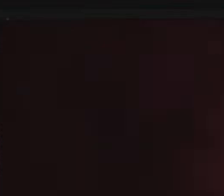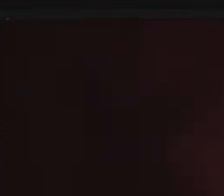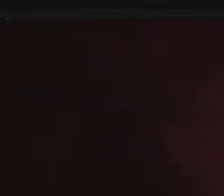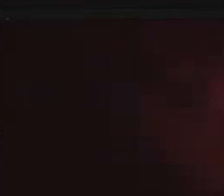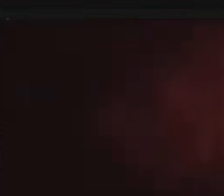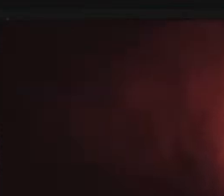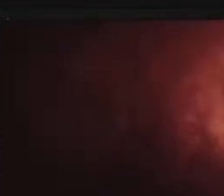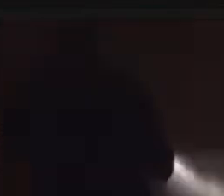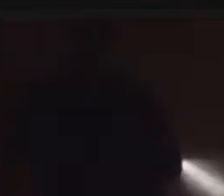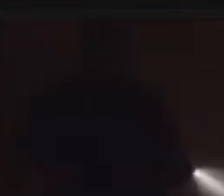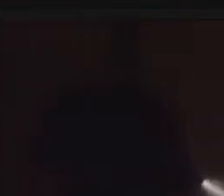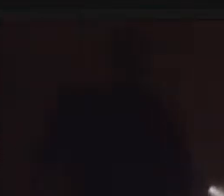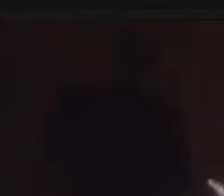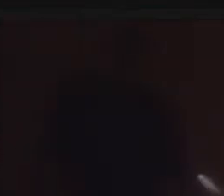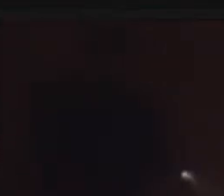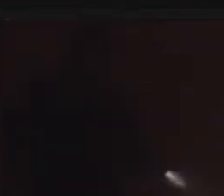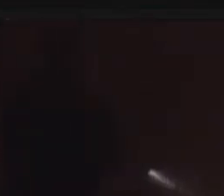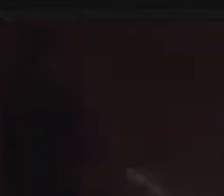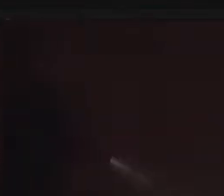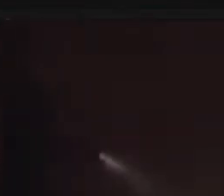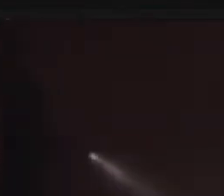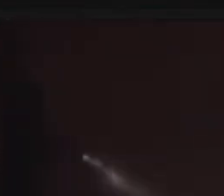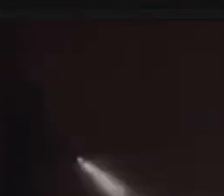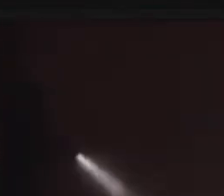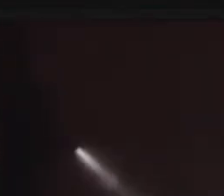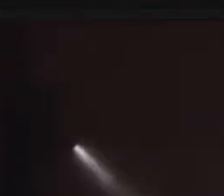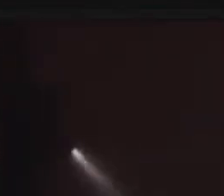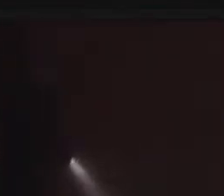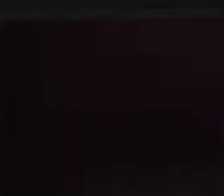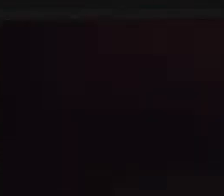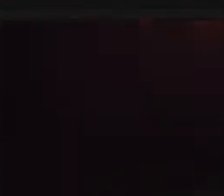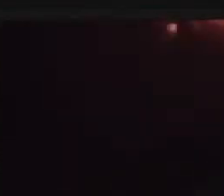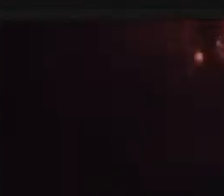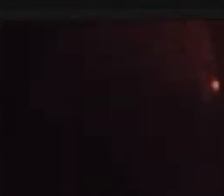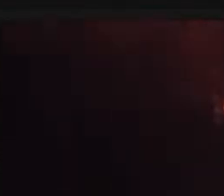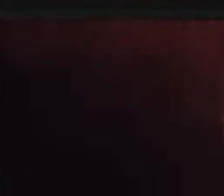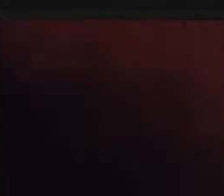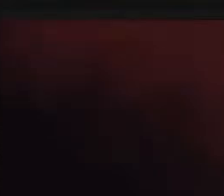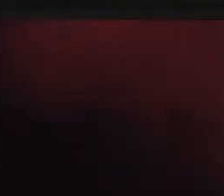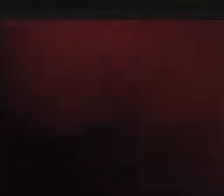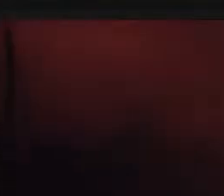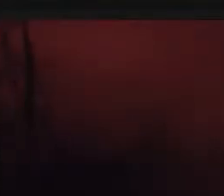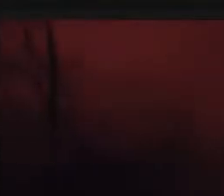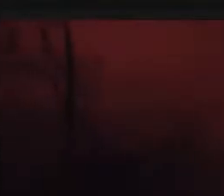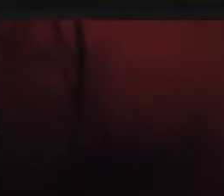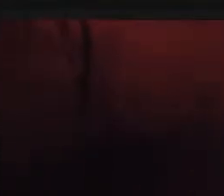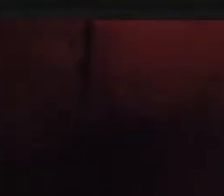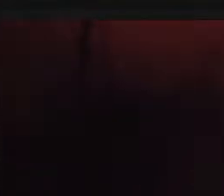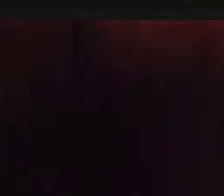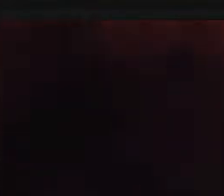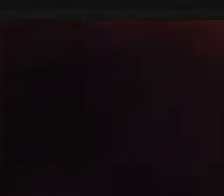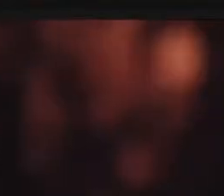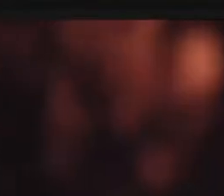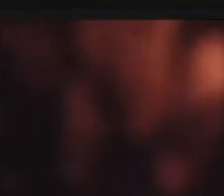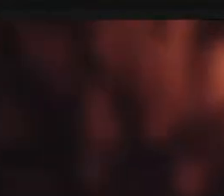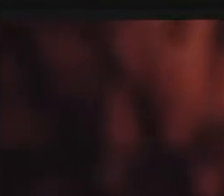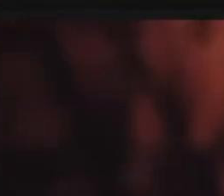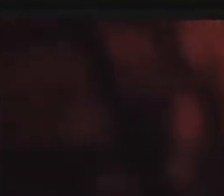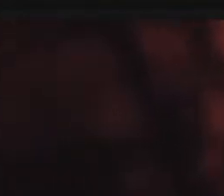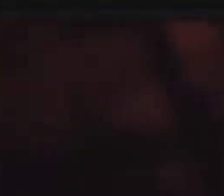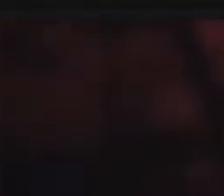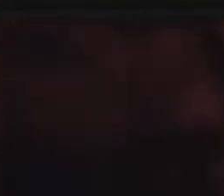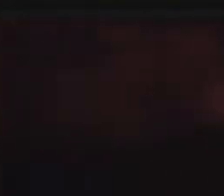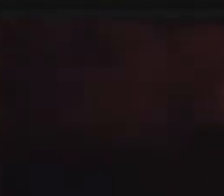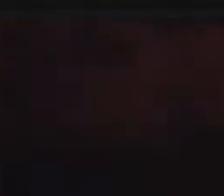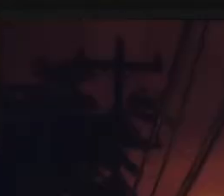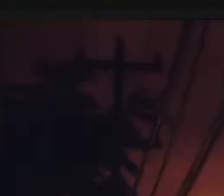The first 3 weeks of the eruption here in Hawaii, crazy things would happen in the middle of the night. A new fissure would open up and it would threaten a new